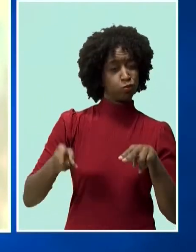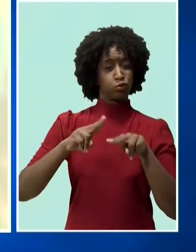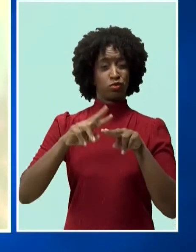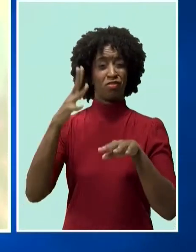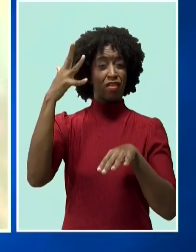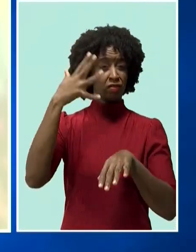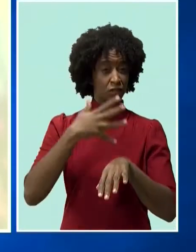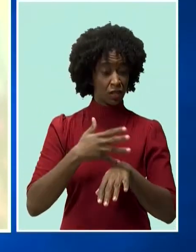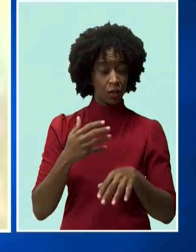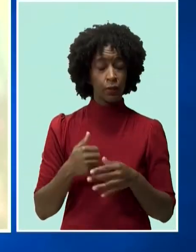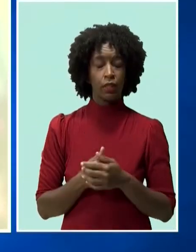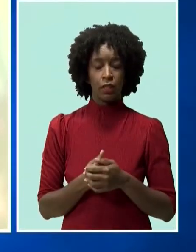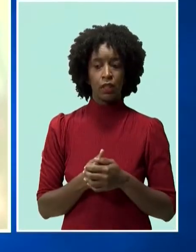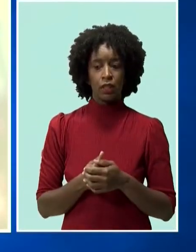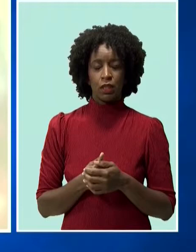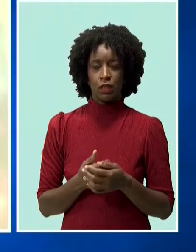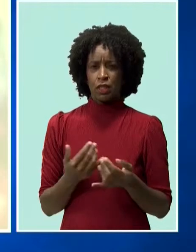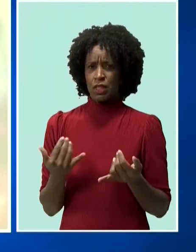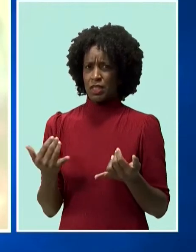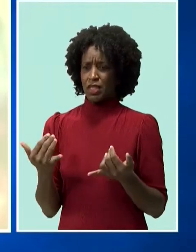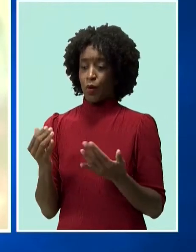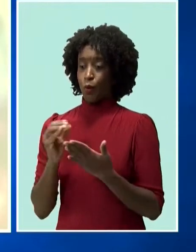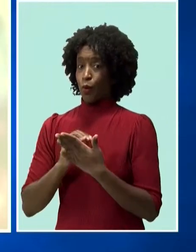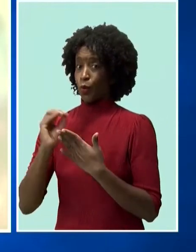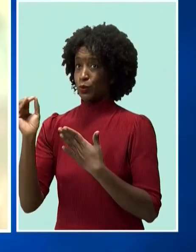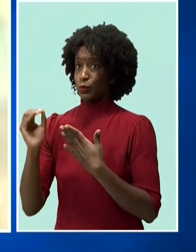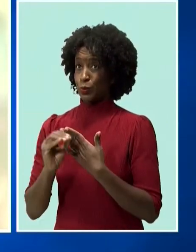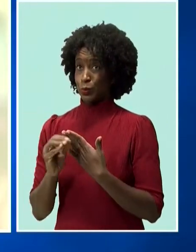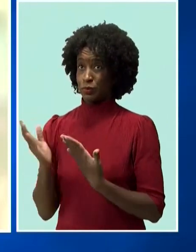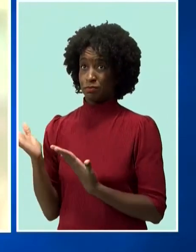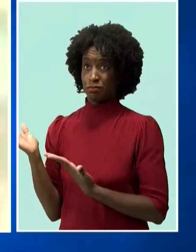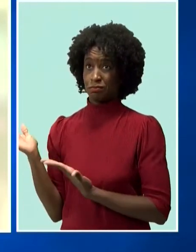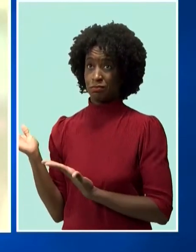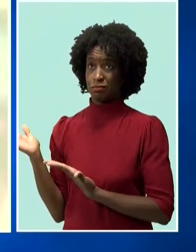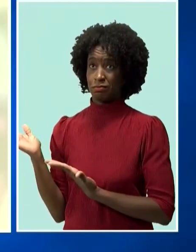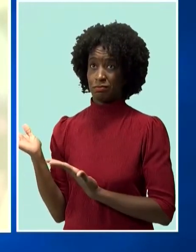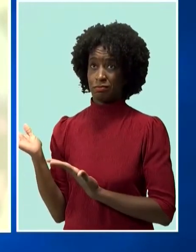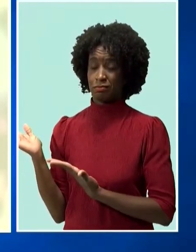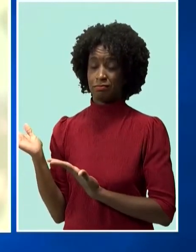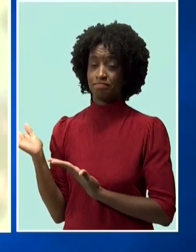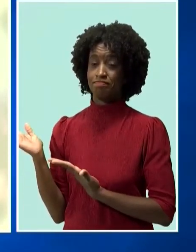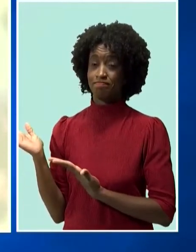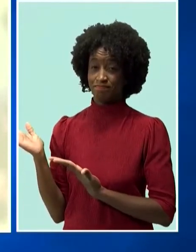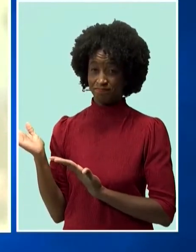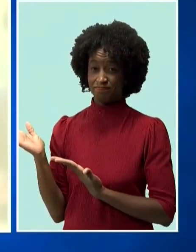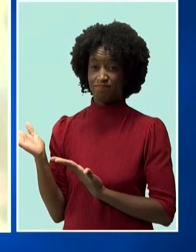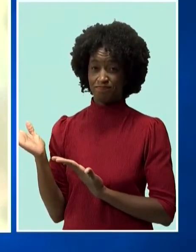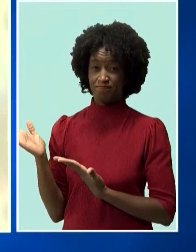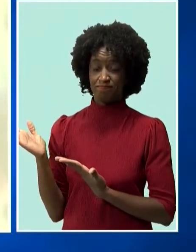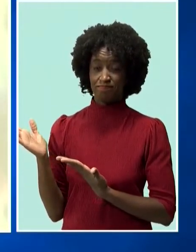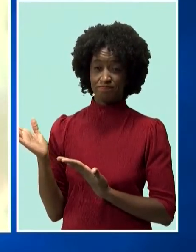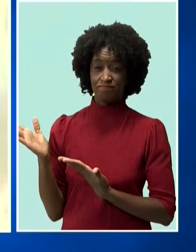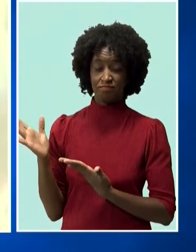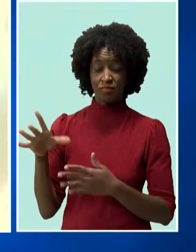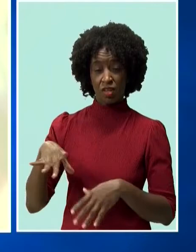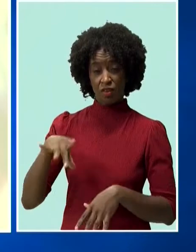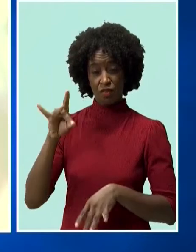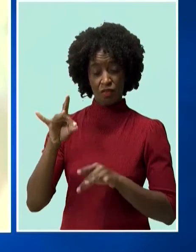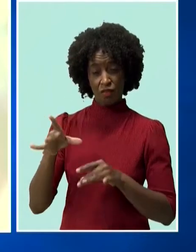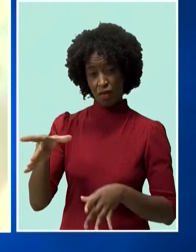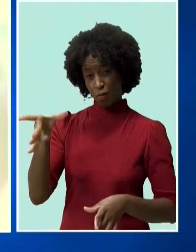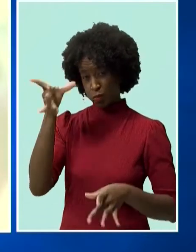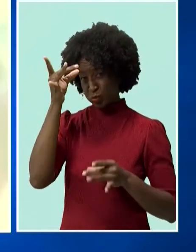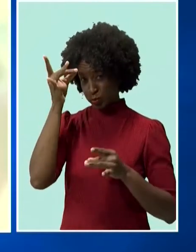Yesterday's results are not even back yet, and we have already recorded 3,093 cases for October,